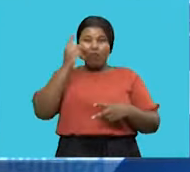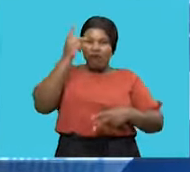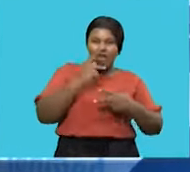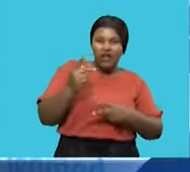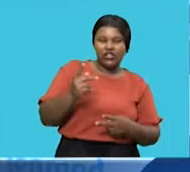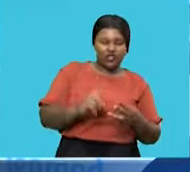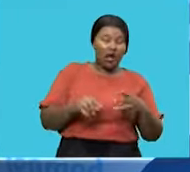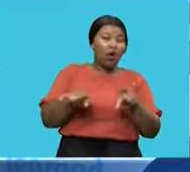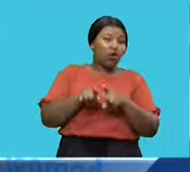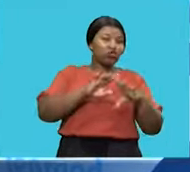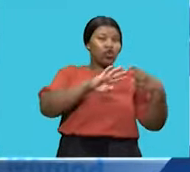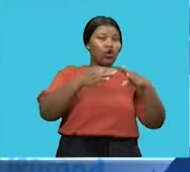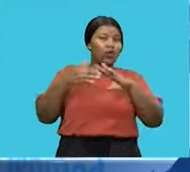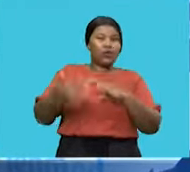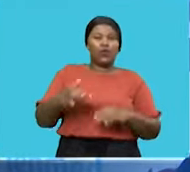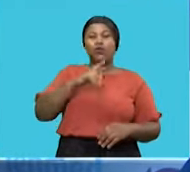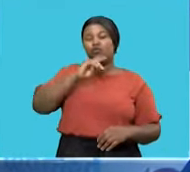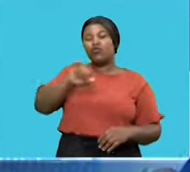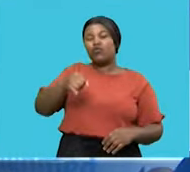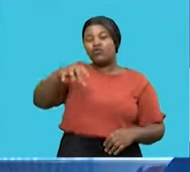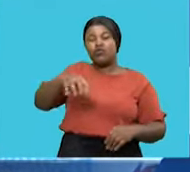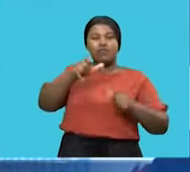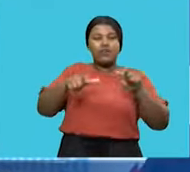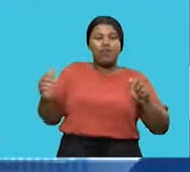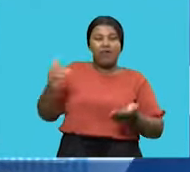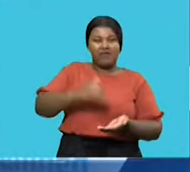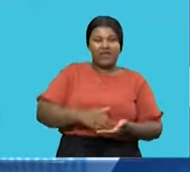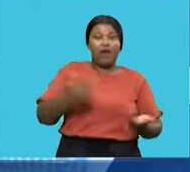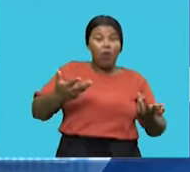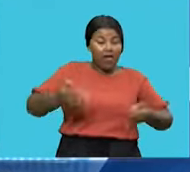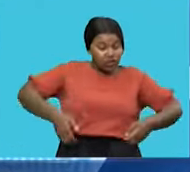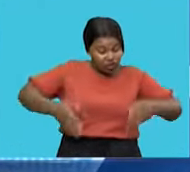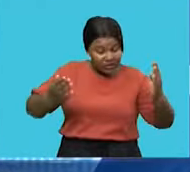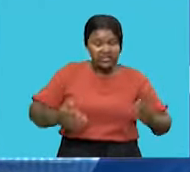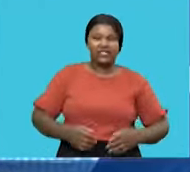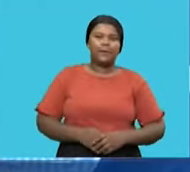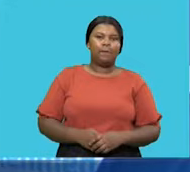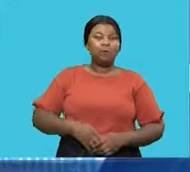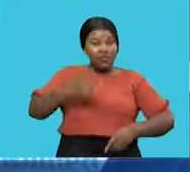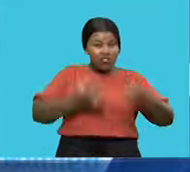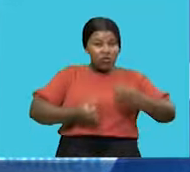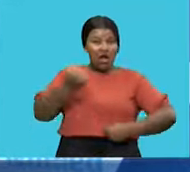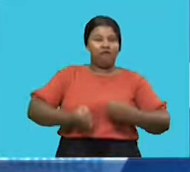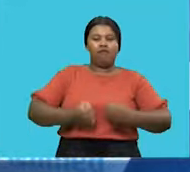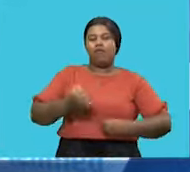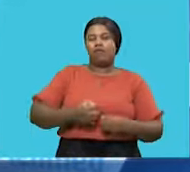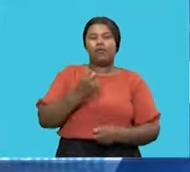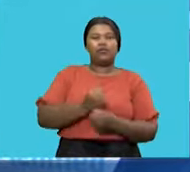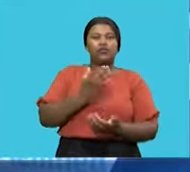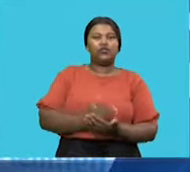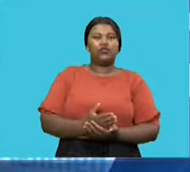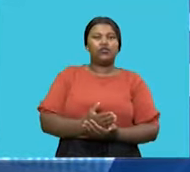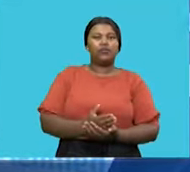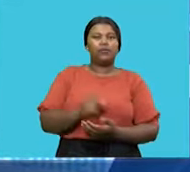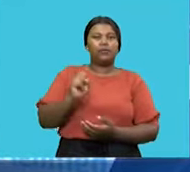broader community of the greater city of Johannesburg, here in the streets, running, making sure that